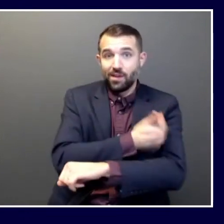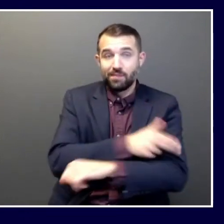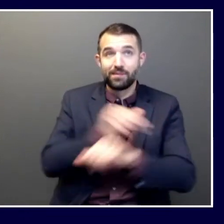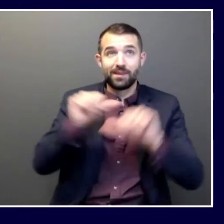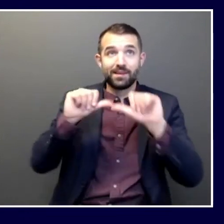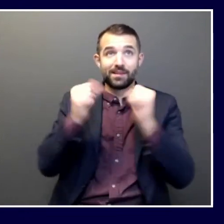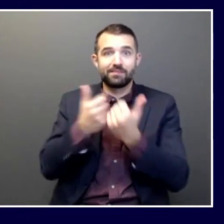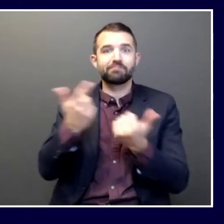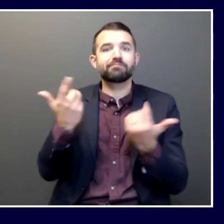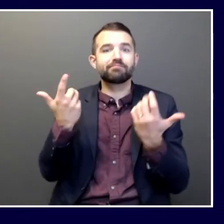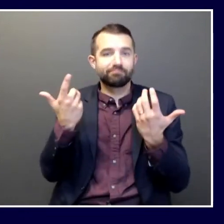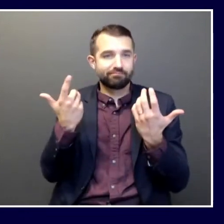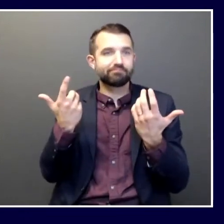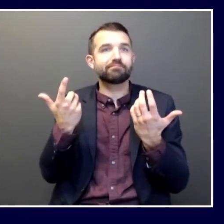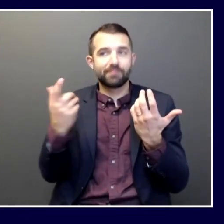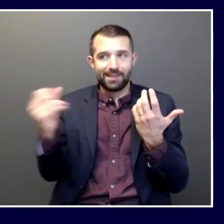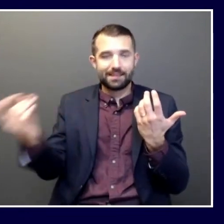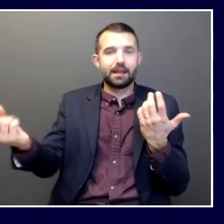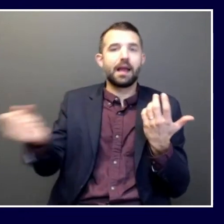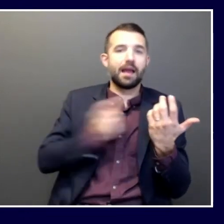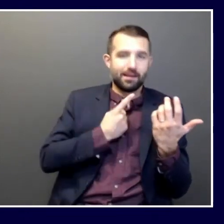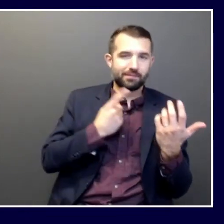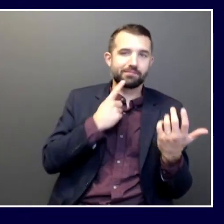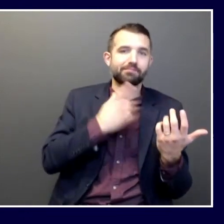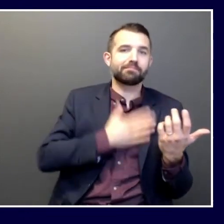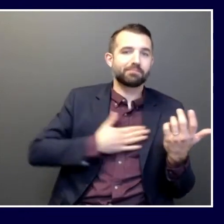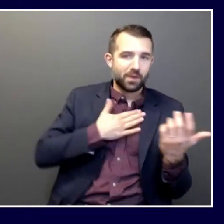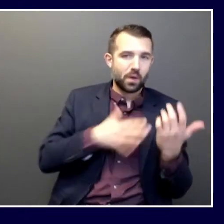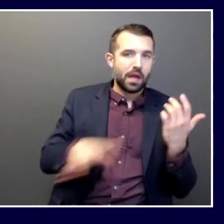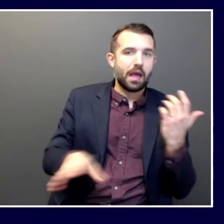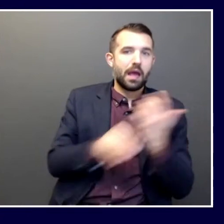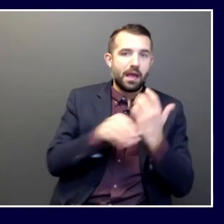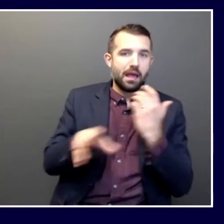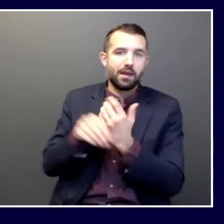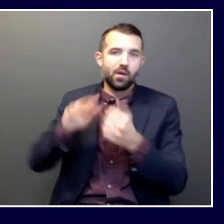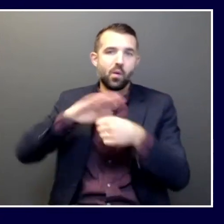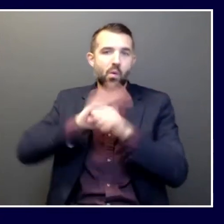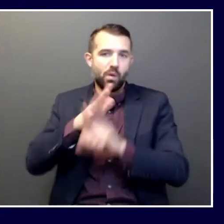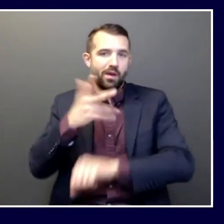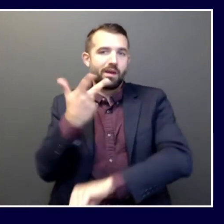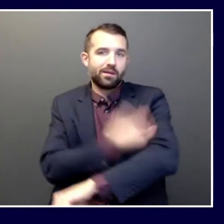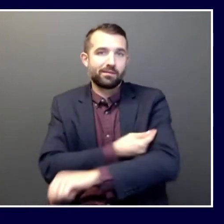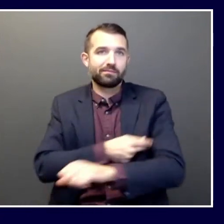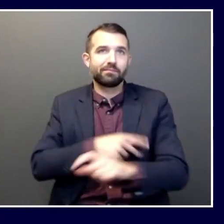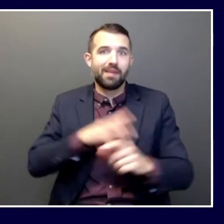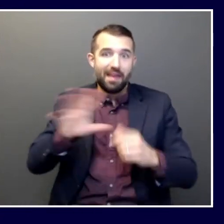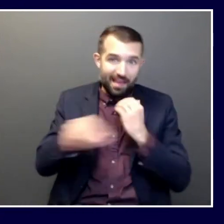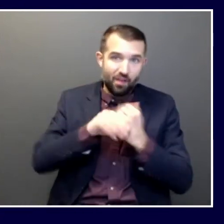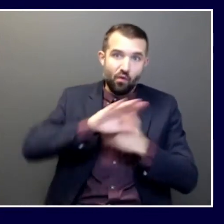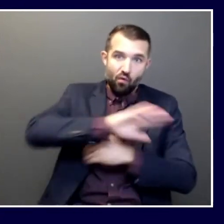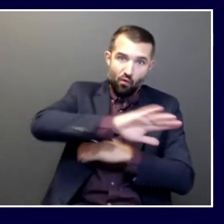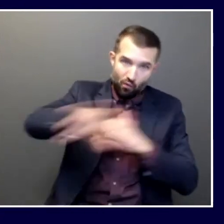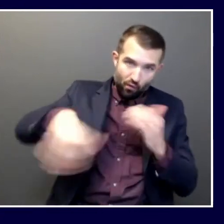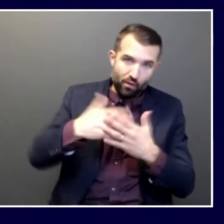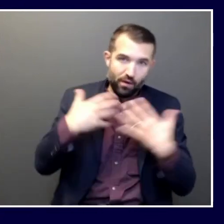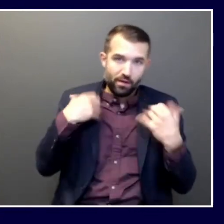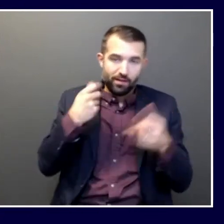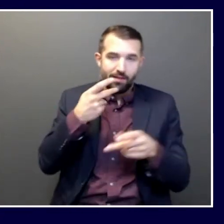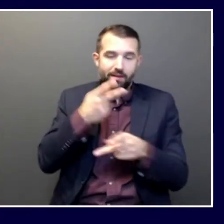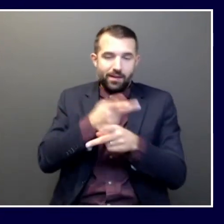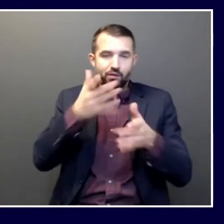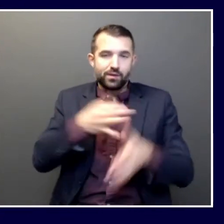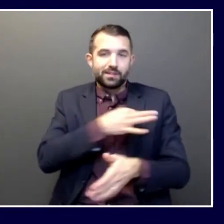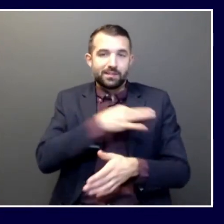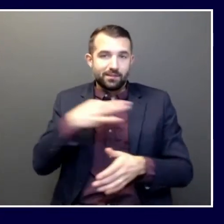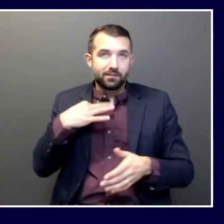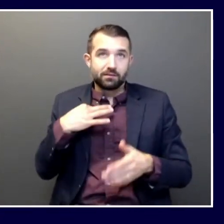set of vaccines required for all their healthcare workers, which we did in August. We're going to be transitioning that survey from a survey and a